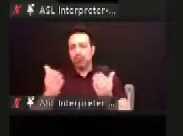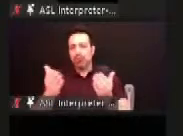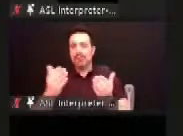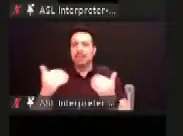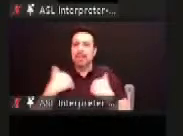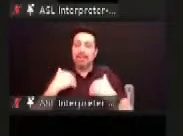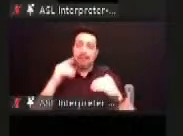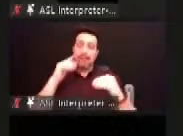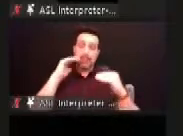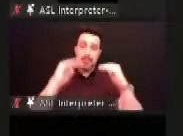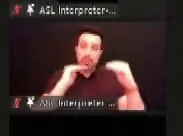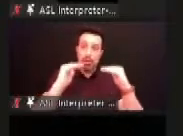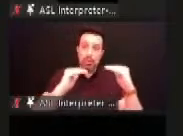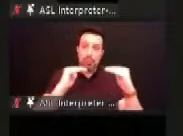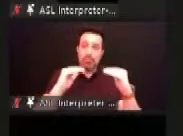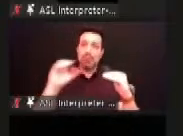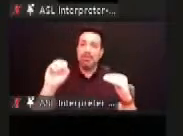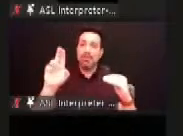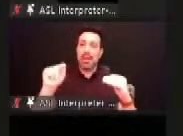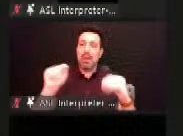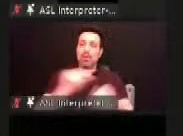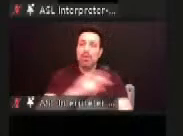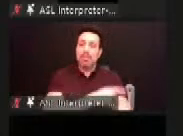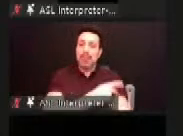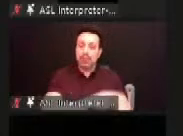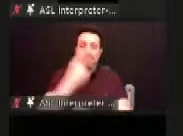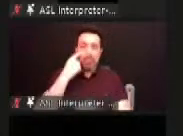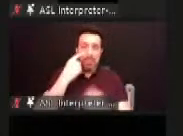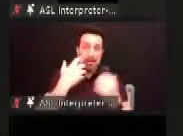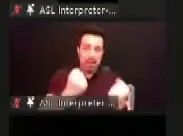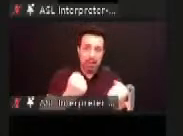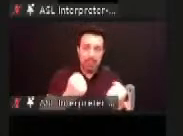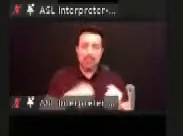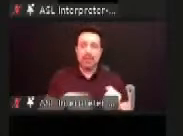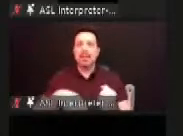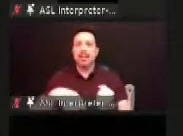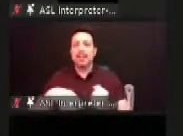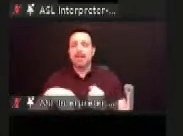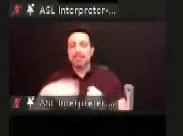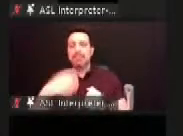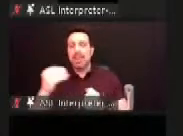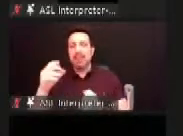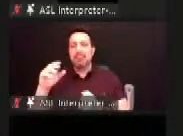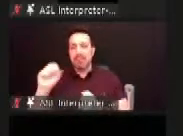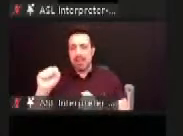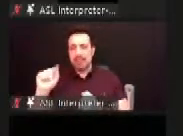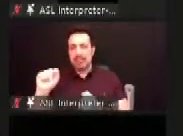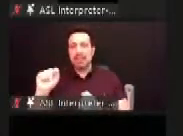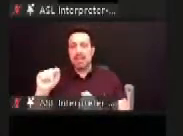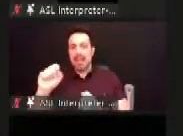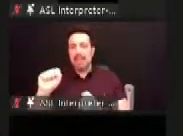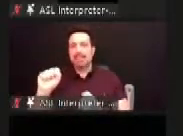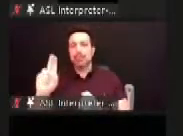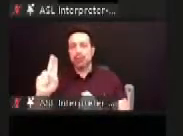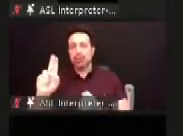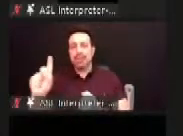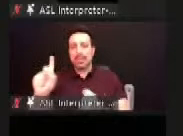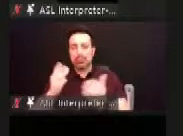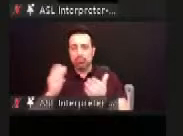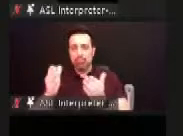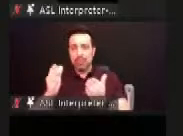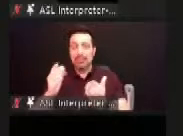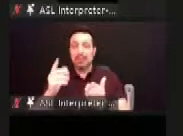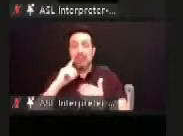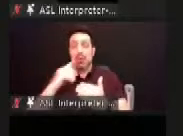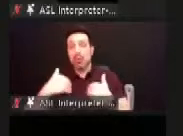an adult outpatient service for mental health and SUD services. We provide SUD services to